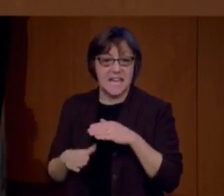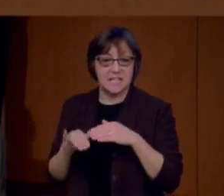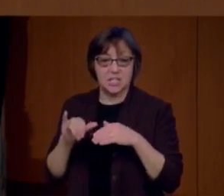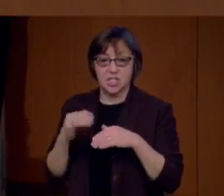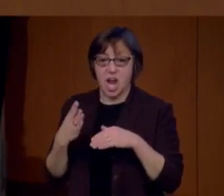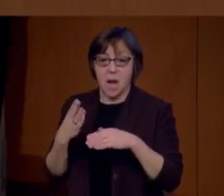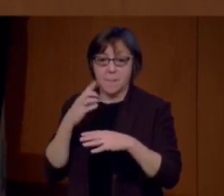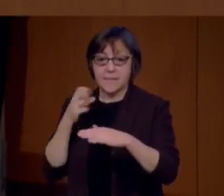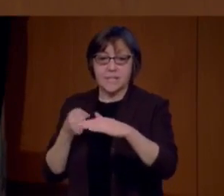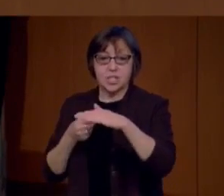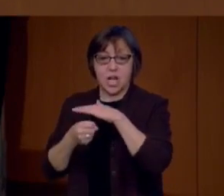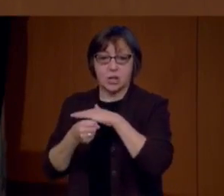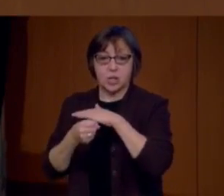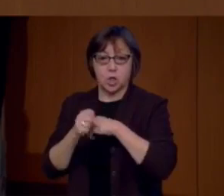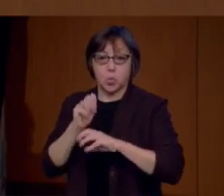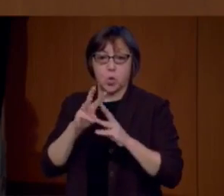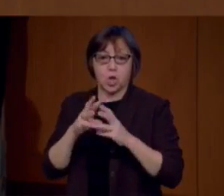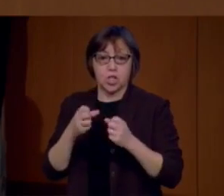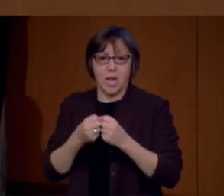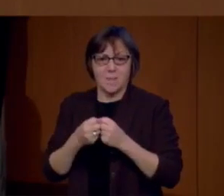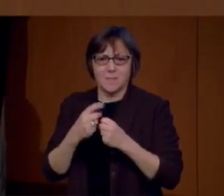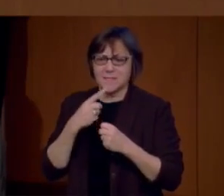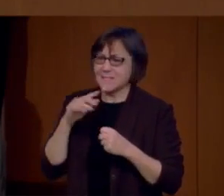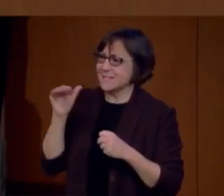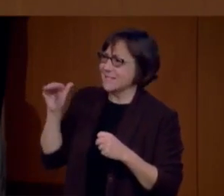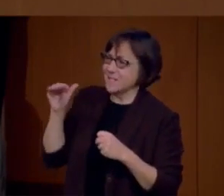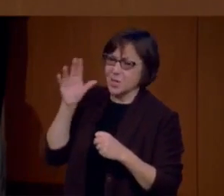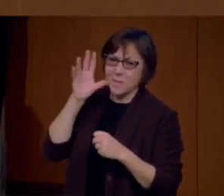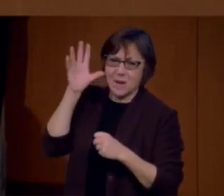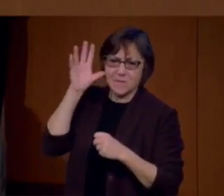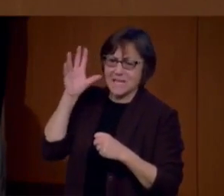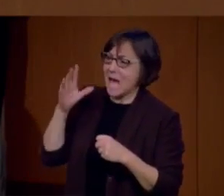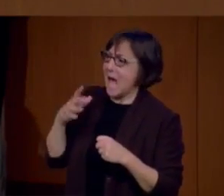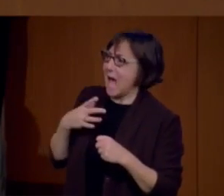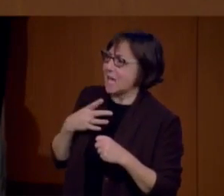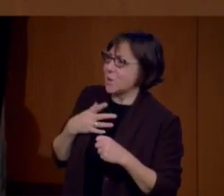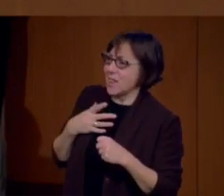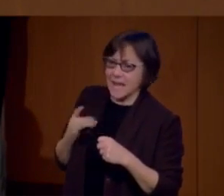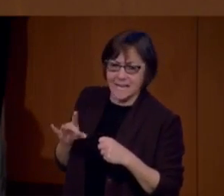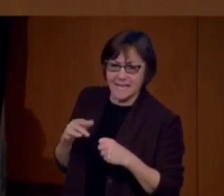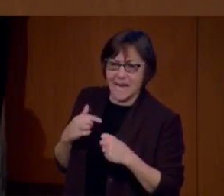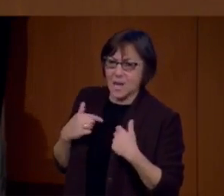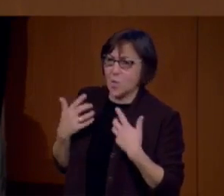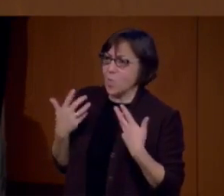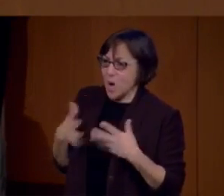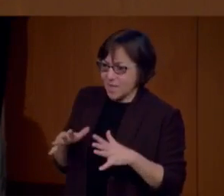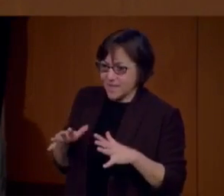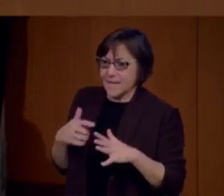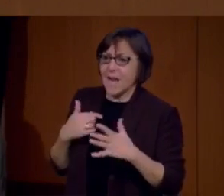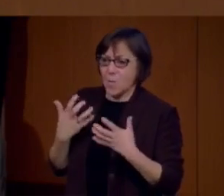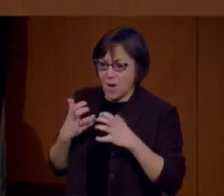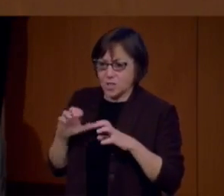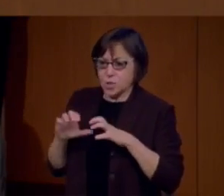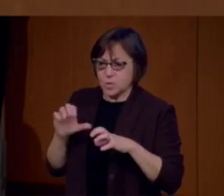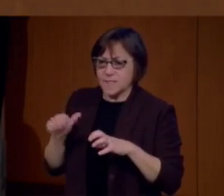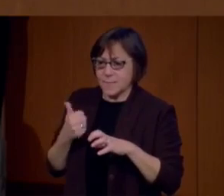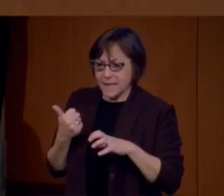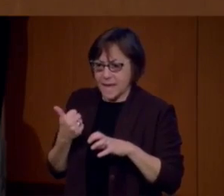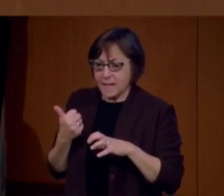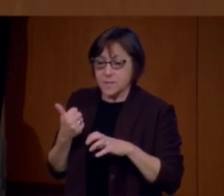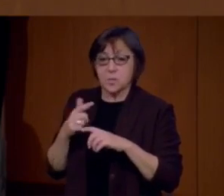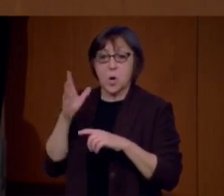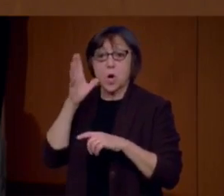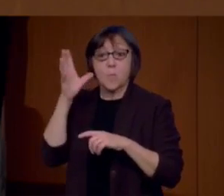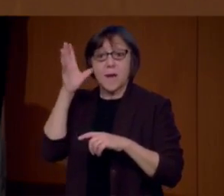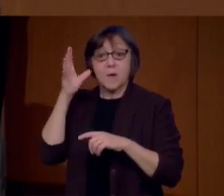in a sheltered workshop. She told her parents she didn't like that. She didn't want that. She wanted to do something else. And so her